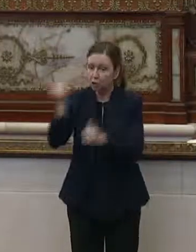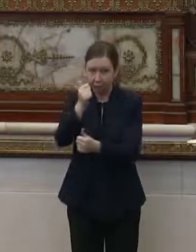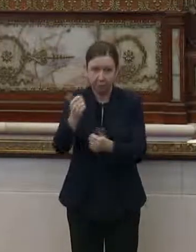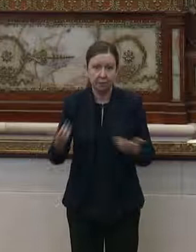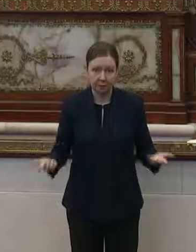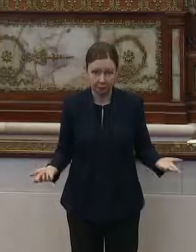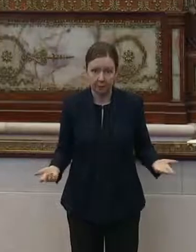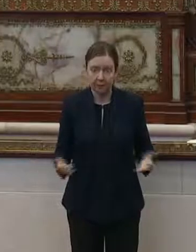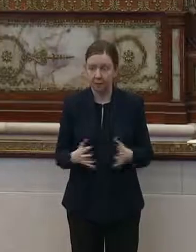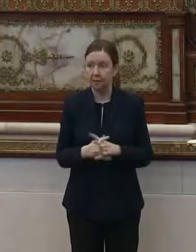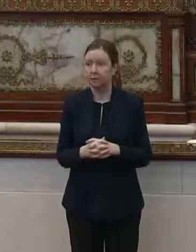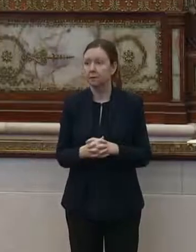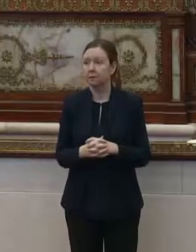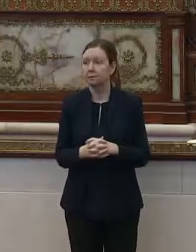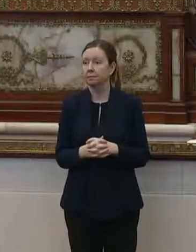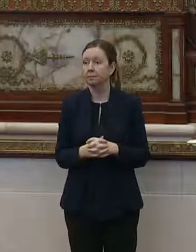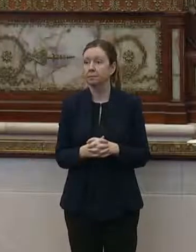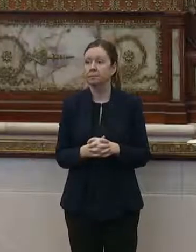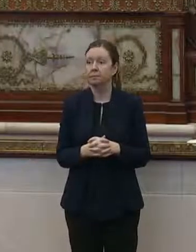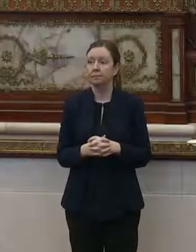executive.